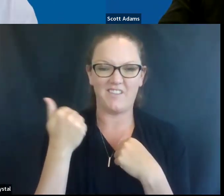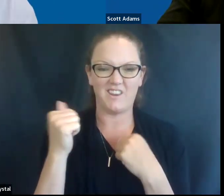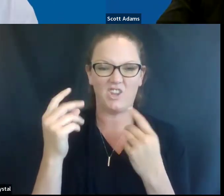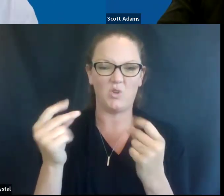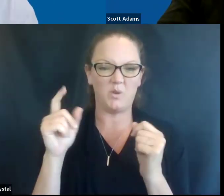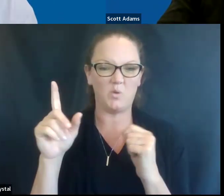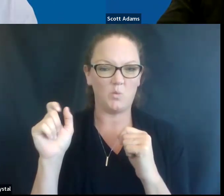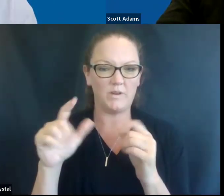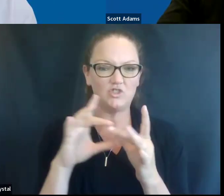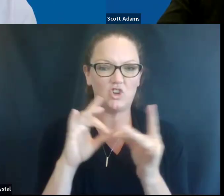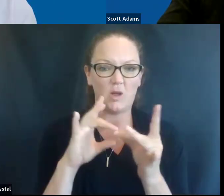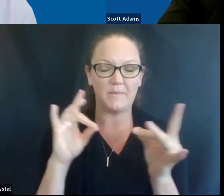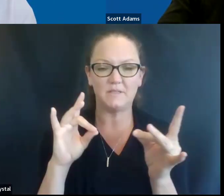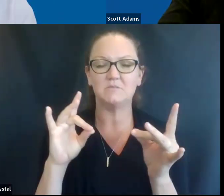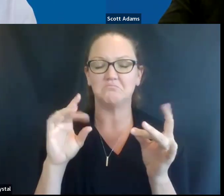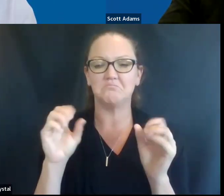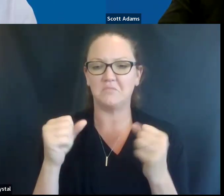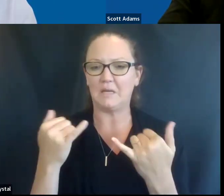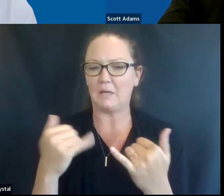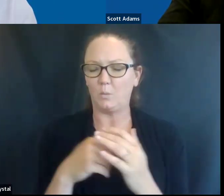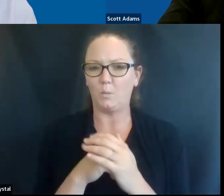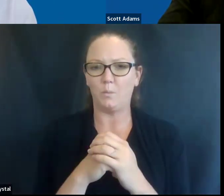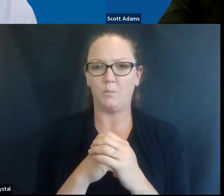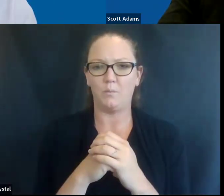questions or comments, we can take those right now.